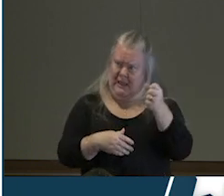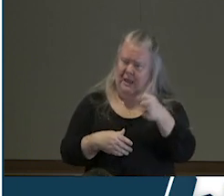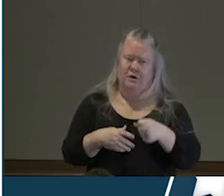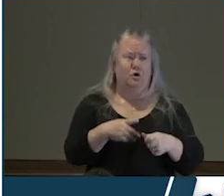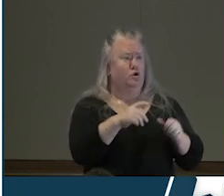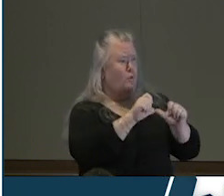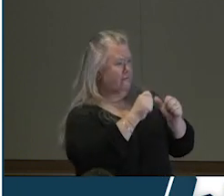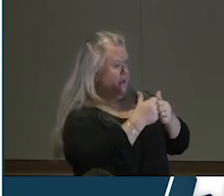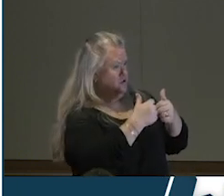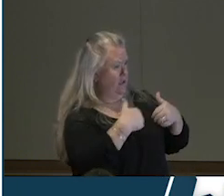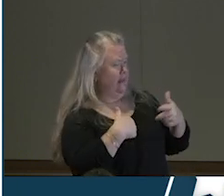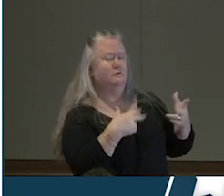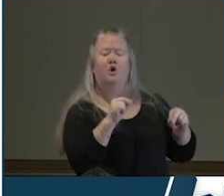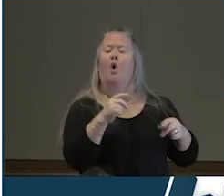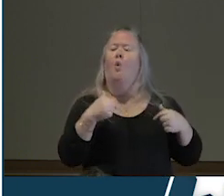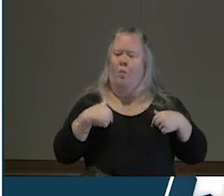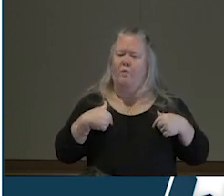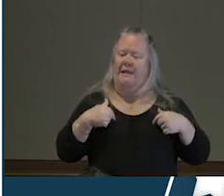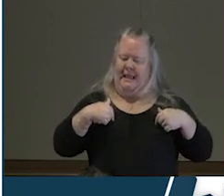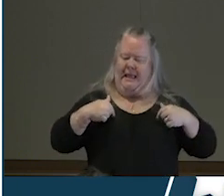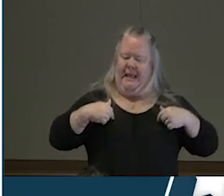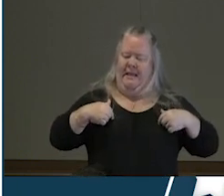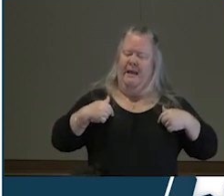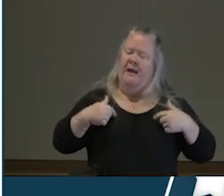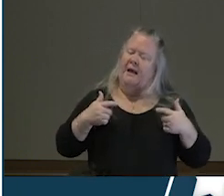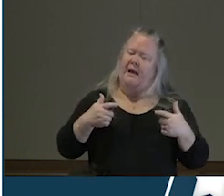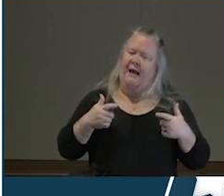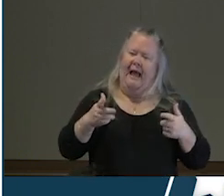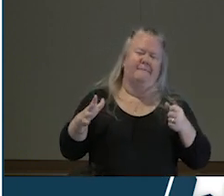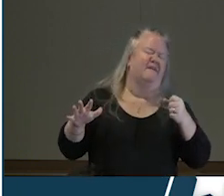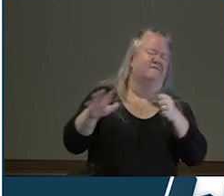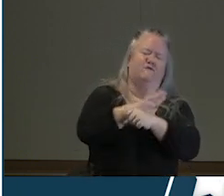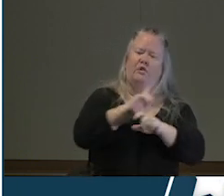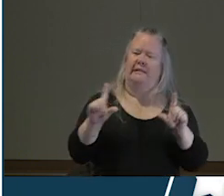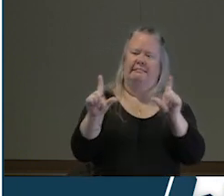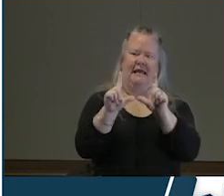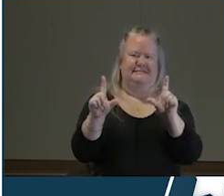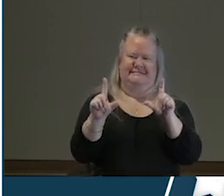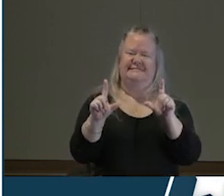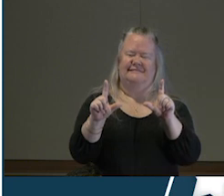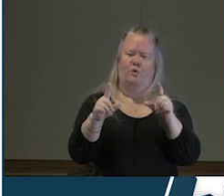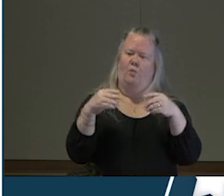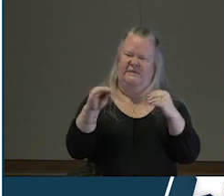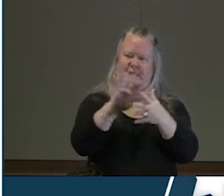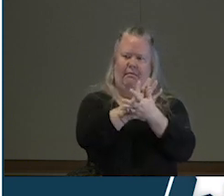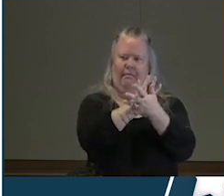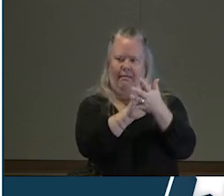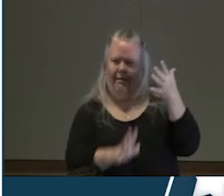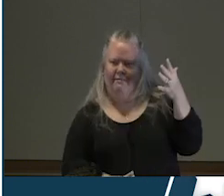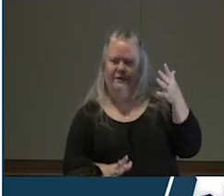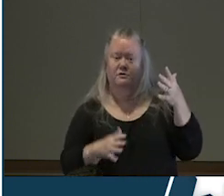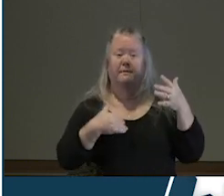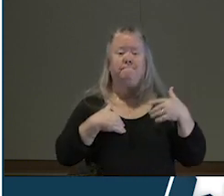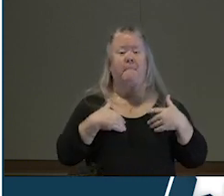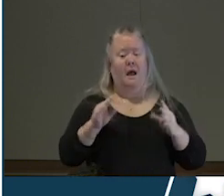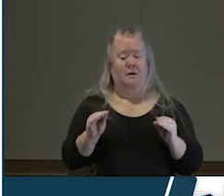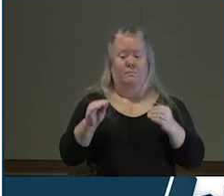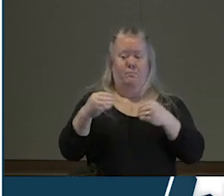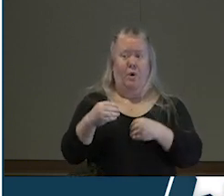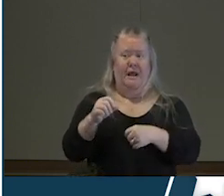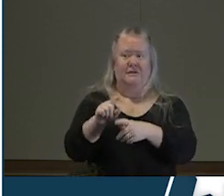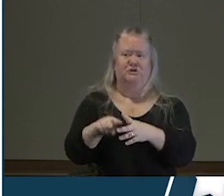you recommend? No, we are. I'm a fully licensed, so we sell all of those products. Our practice